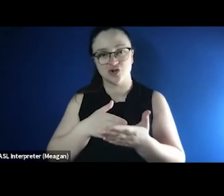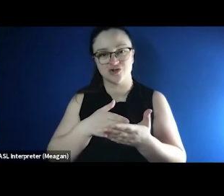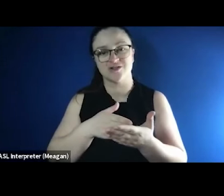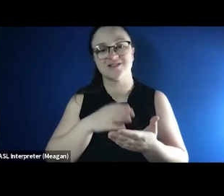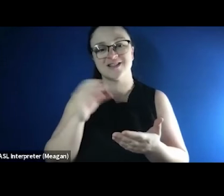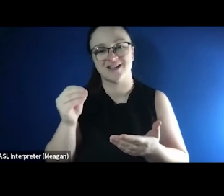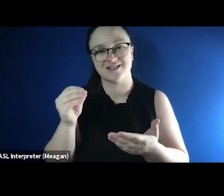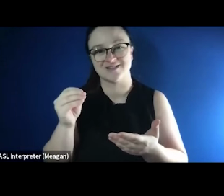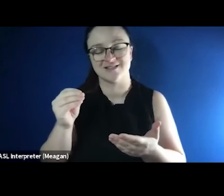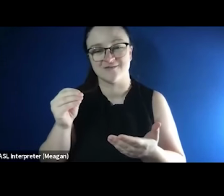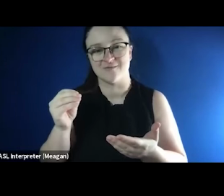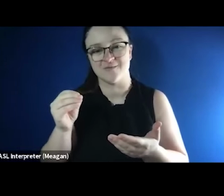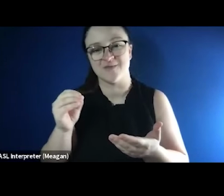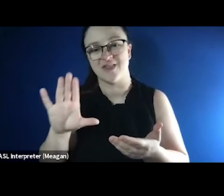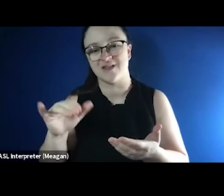14%.